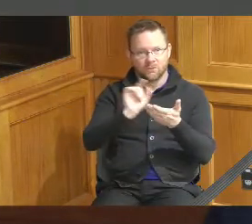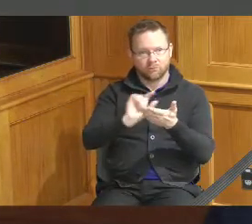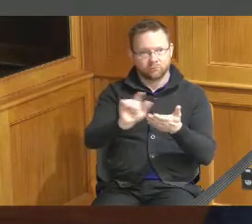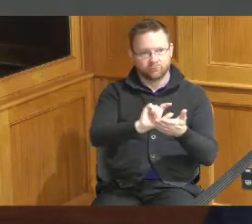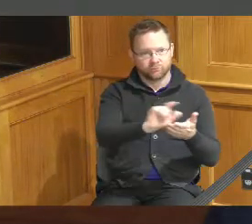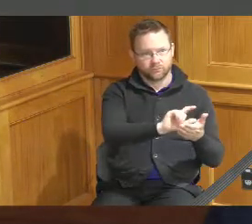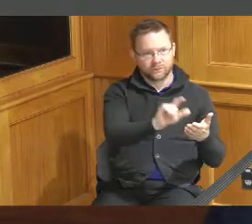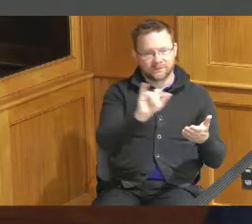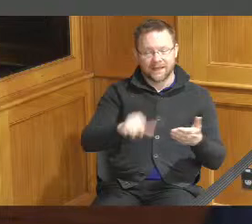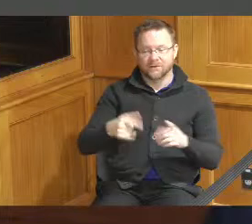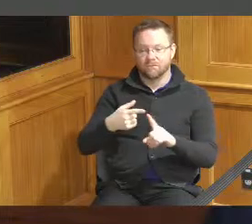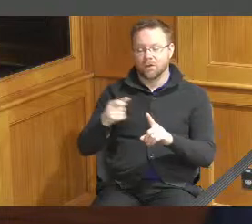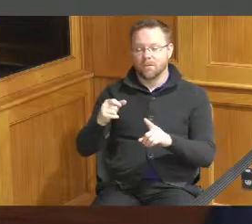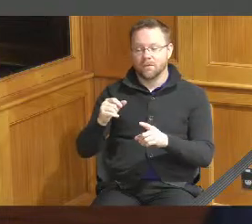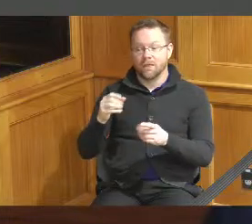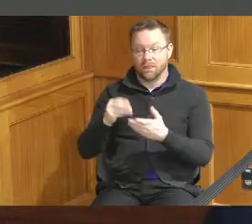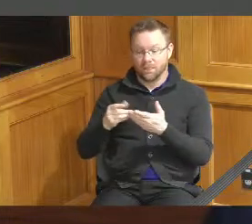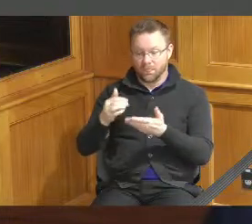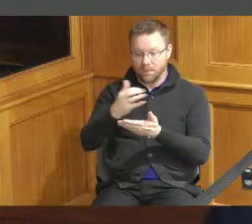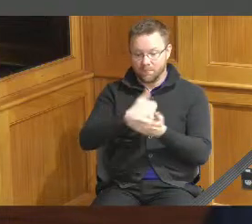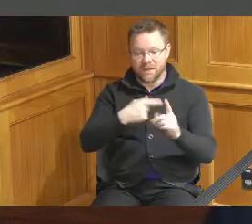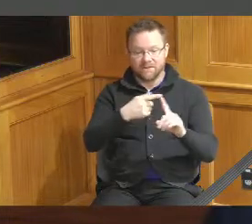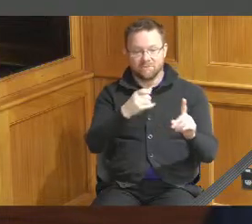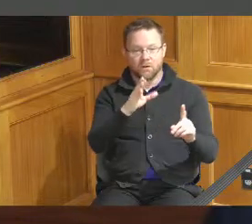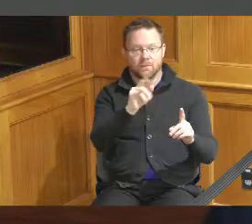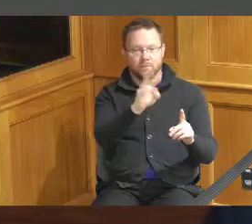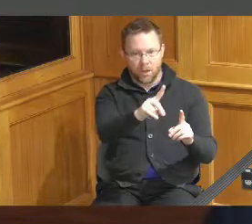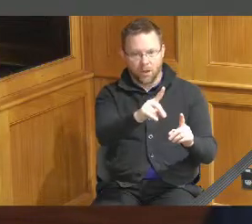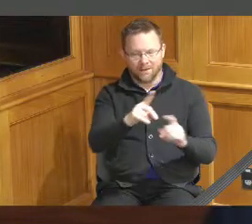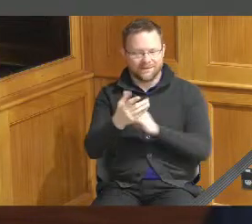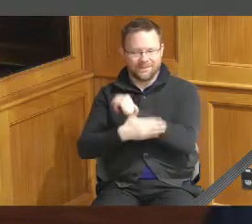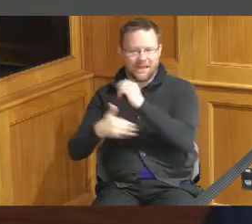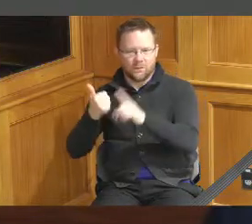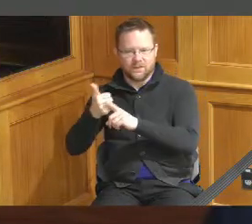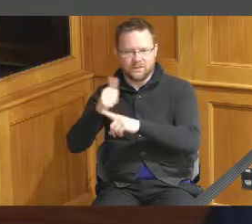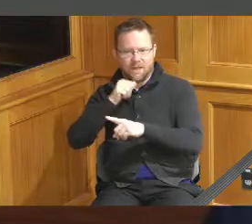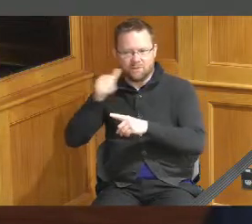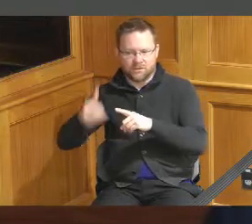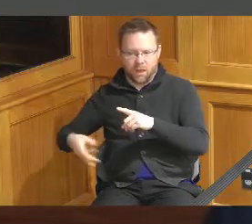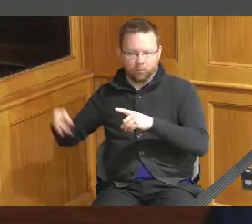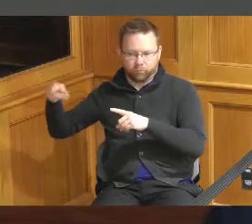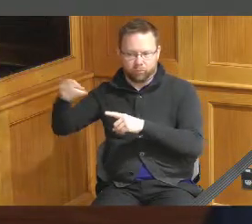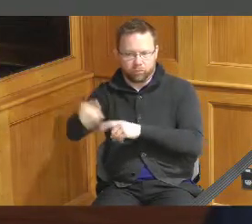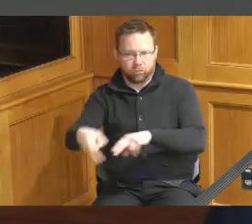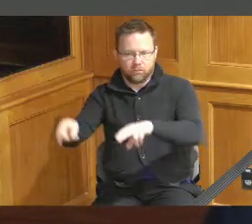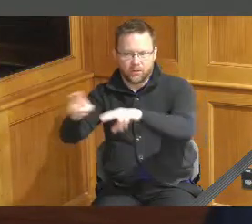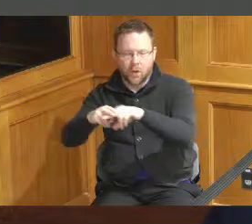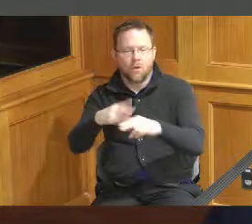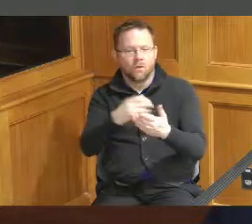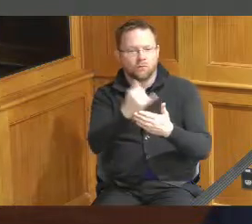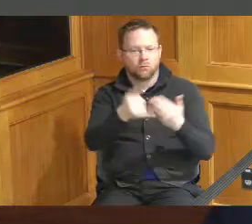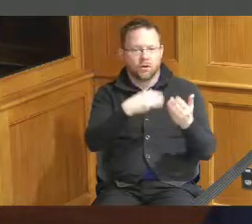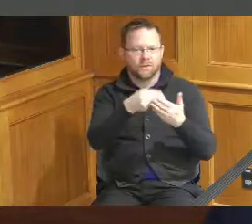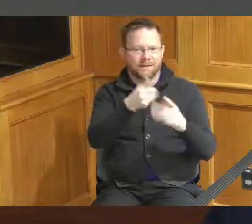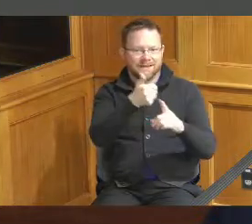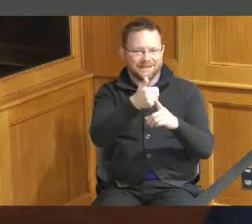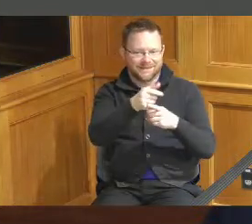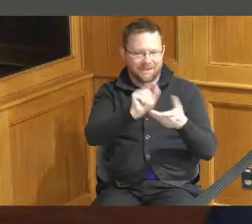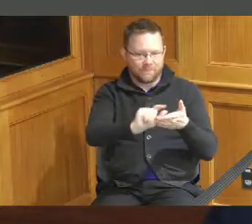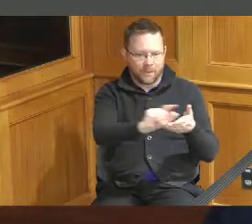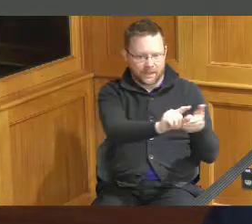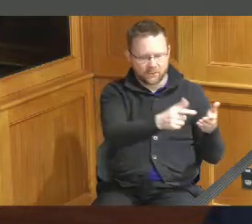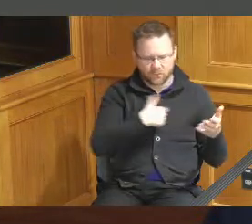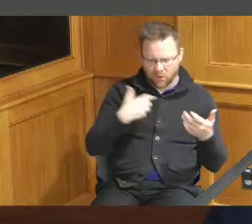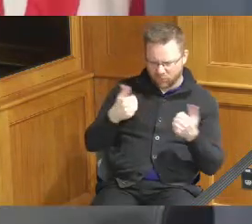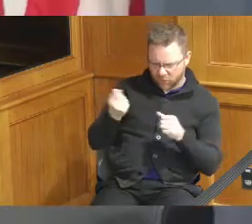paid through the bond proceeds. So nothing additional from the county or the city. So it would be paid out of the project funds. Okay, but I'm trying to